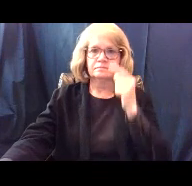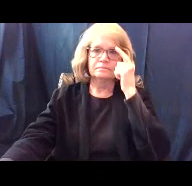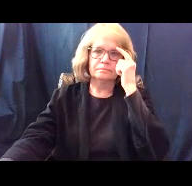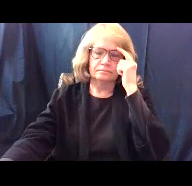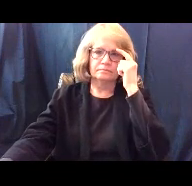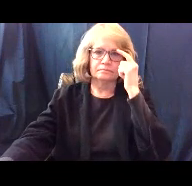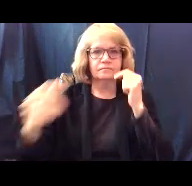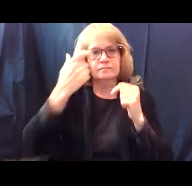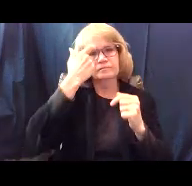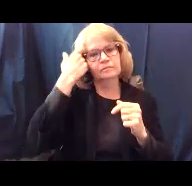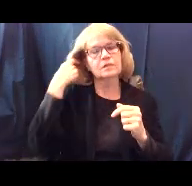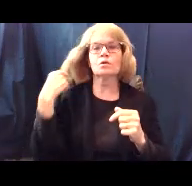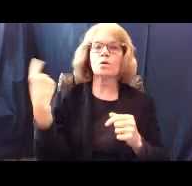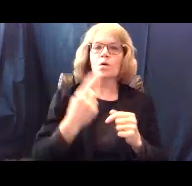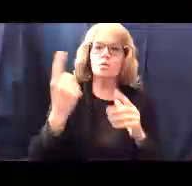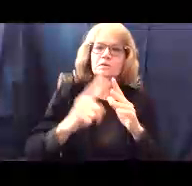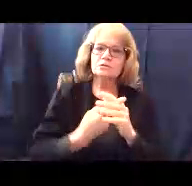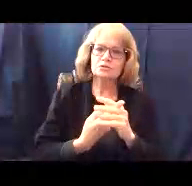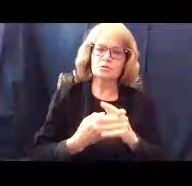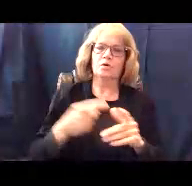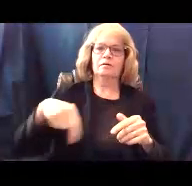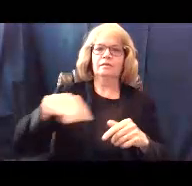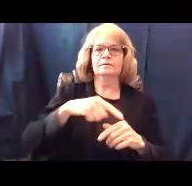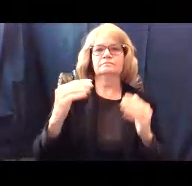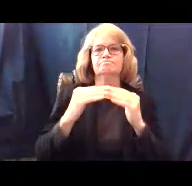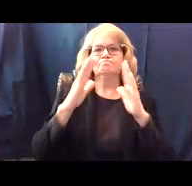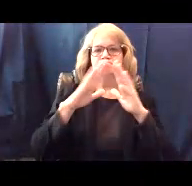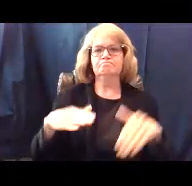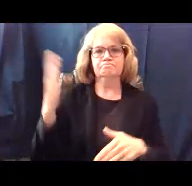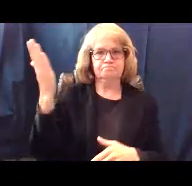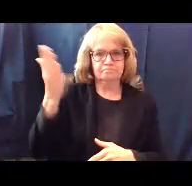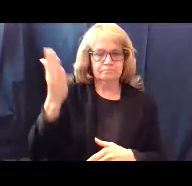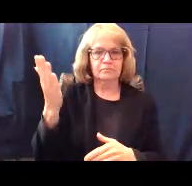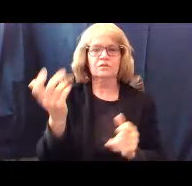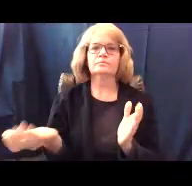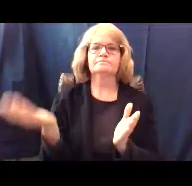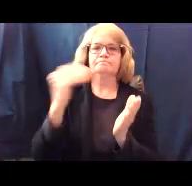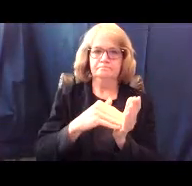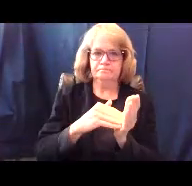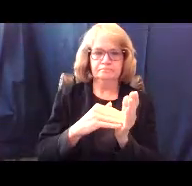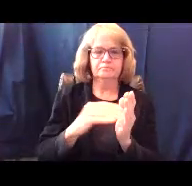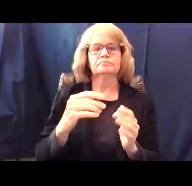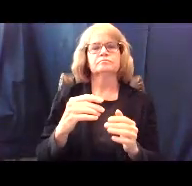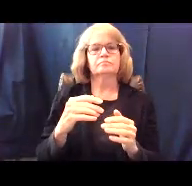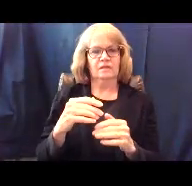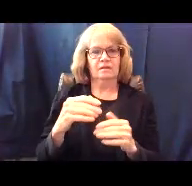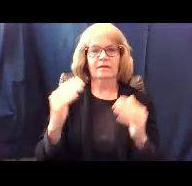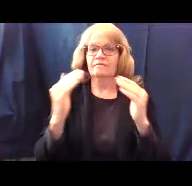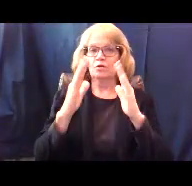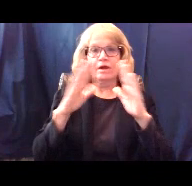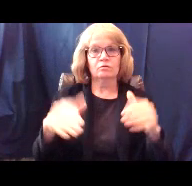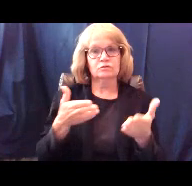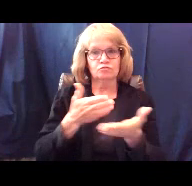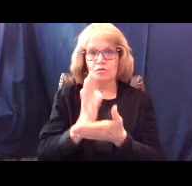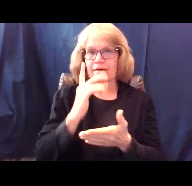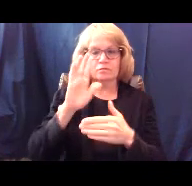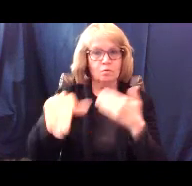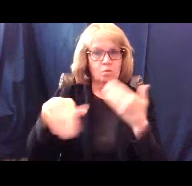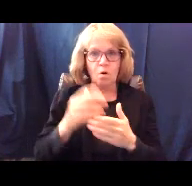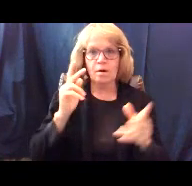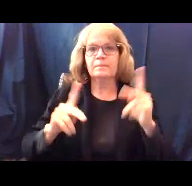So we always start out our fair housing presentations by just reiterating that fair housing is the right of all Pennsylvanians. It's crucial